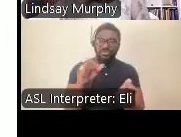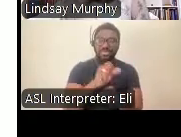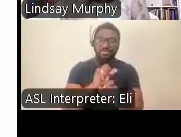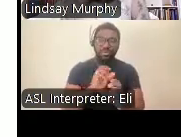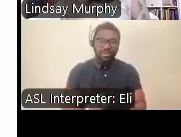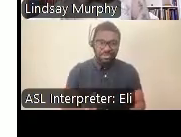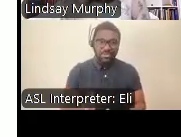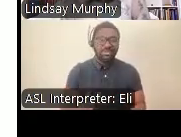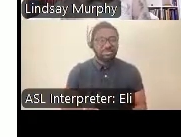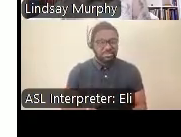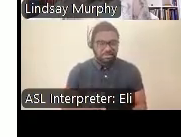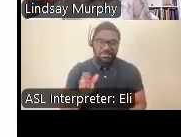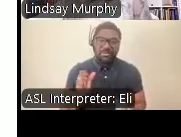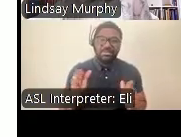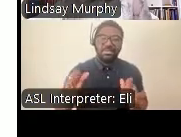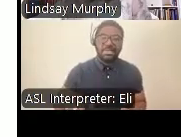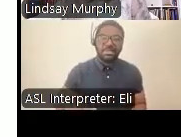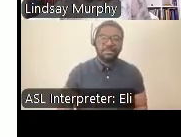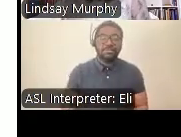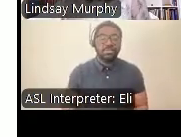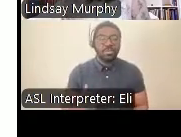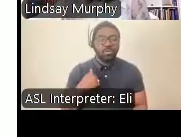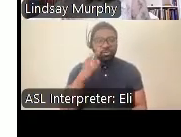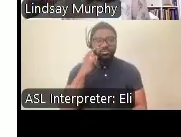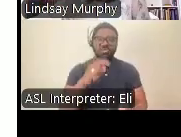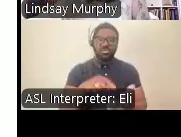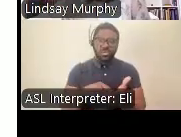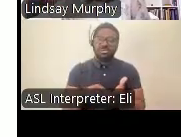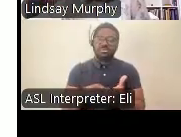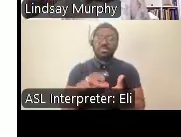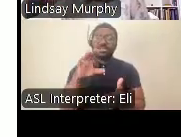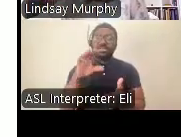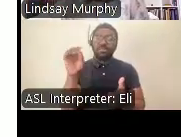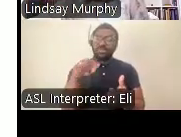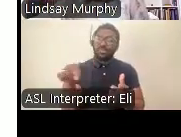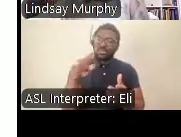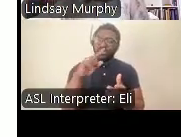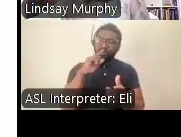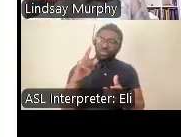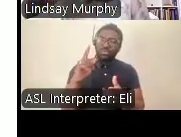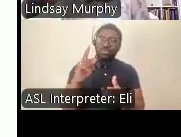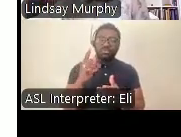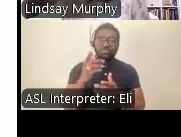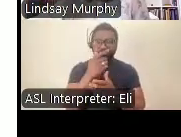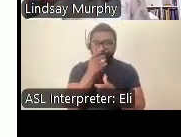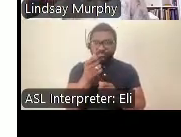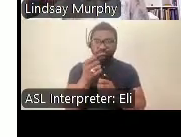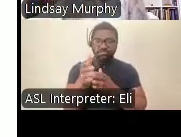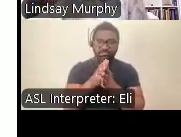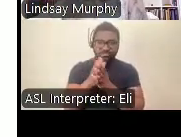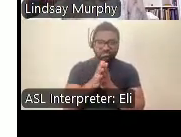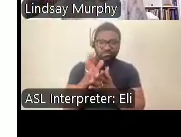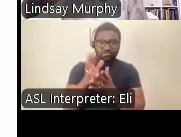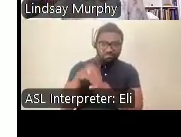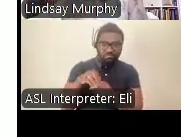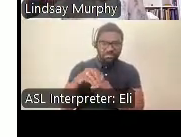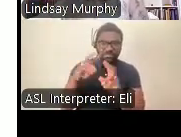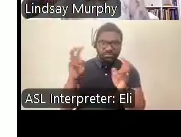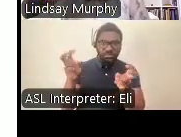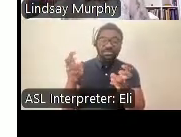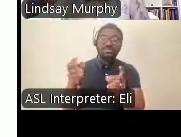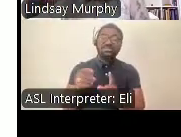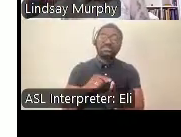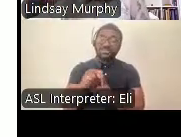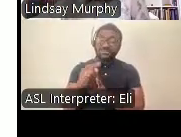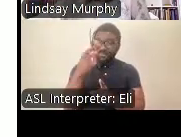We have found throughout this whole process, employers are engaged and interested in all of these topics, but specifically mental health and recovery,